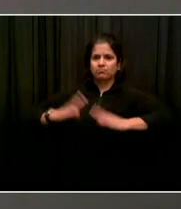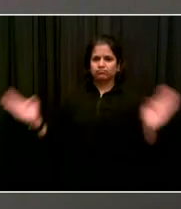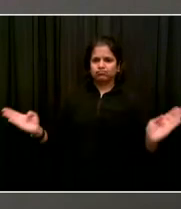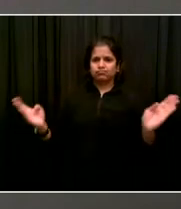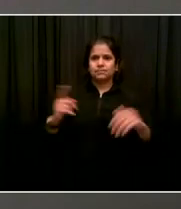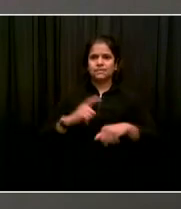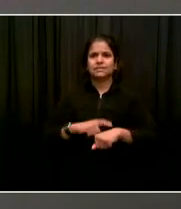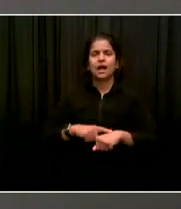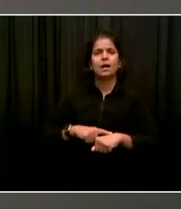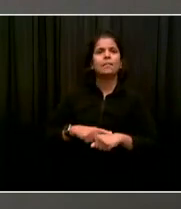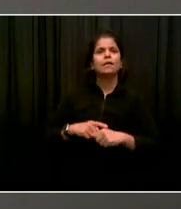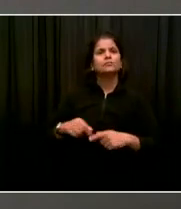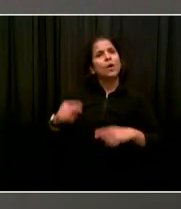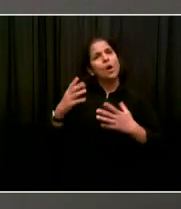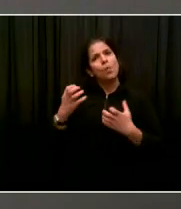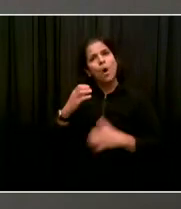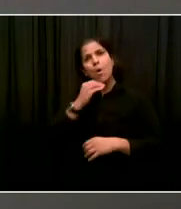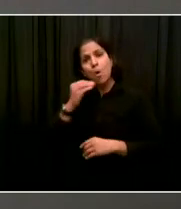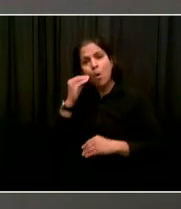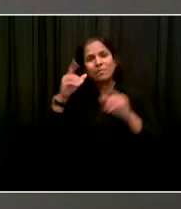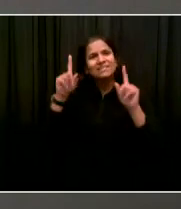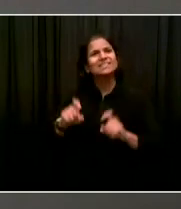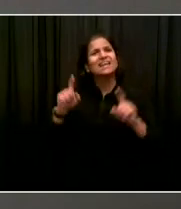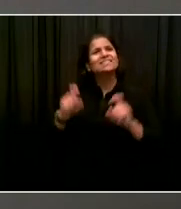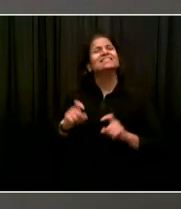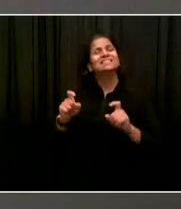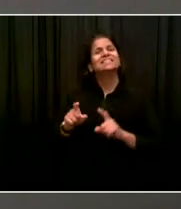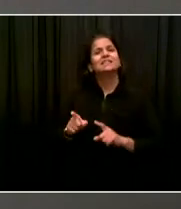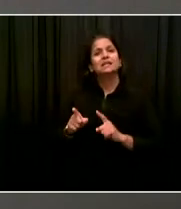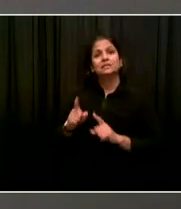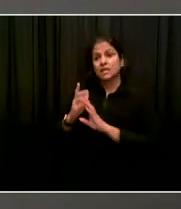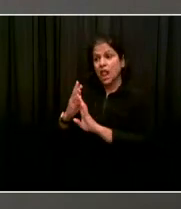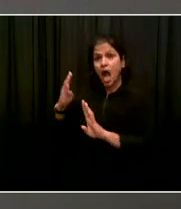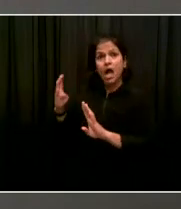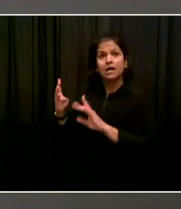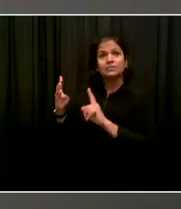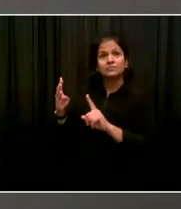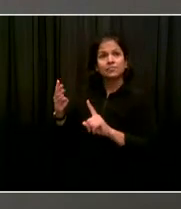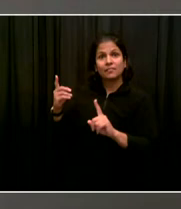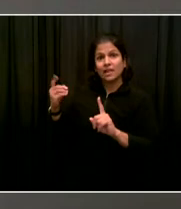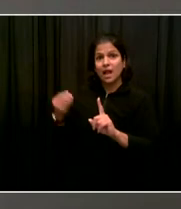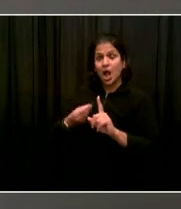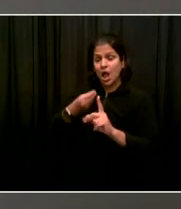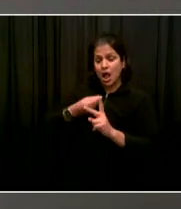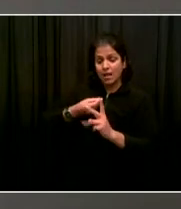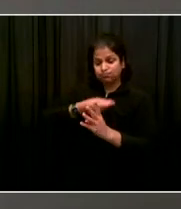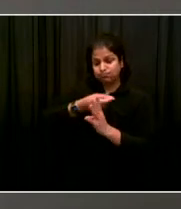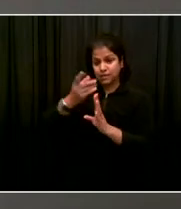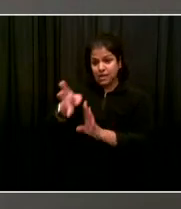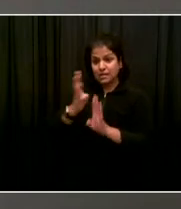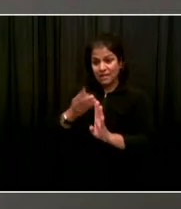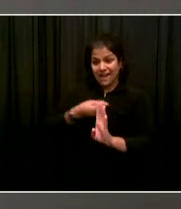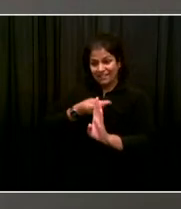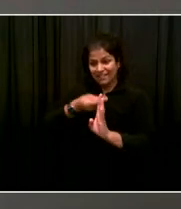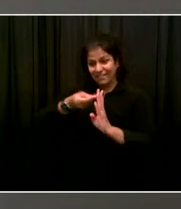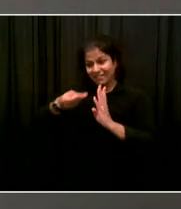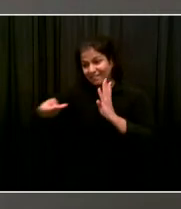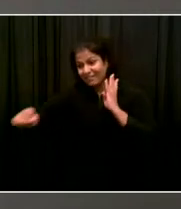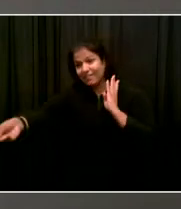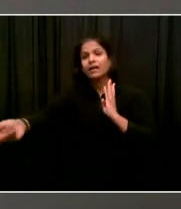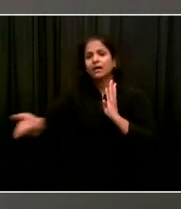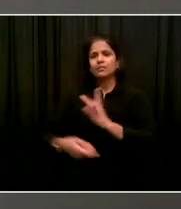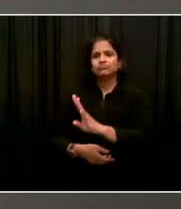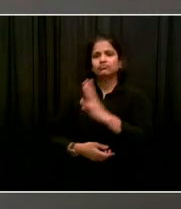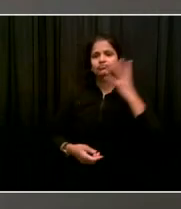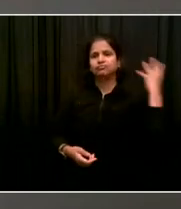line and offer people those home kits, shorten the line. People can then use us for when they really need to